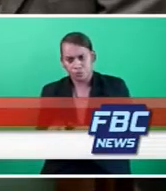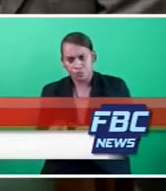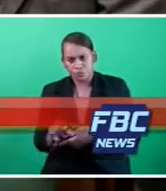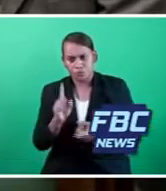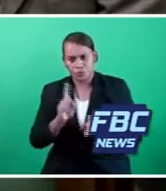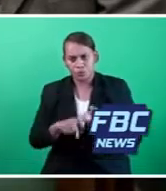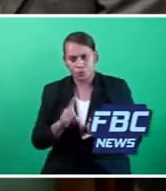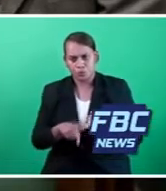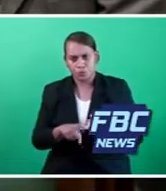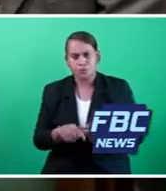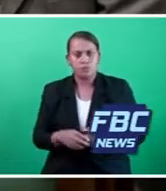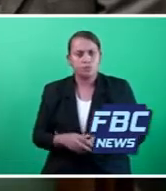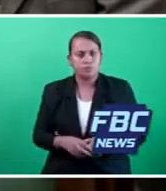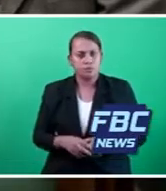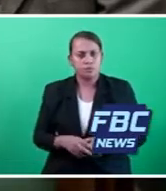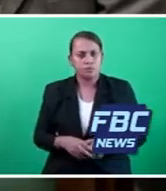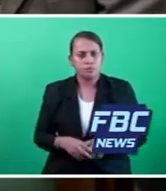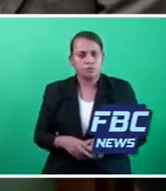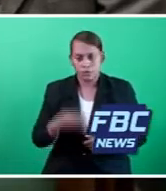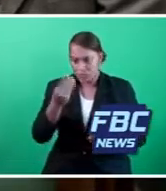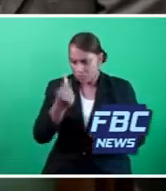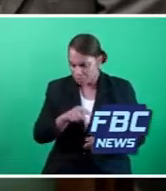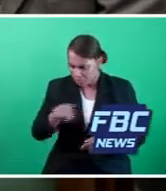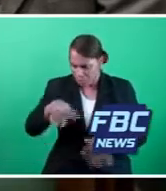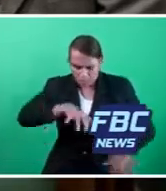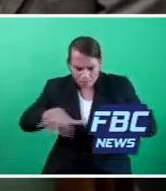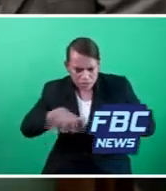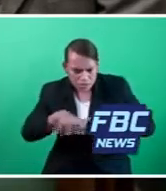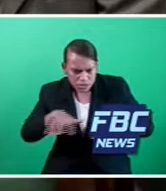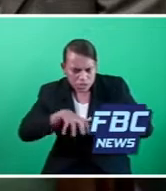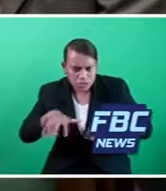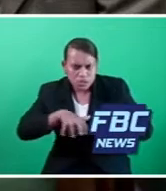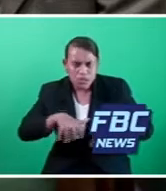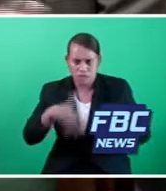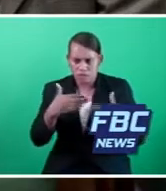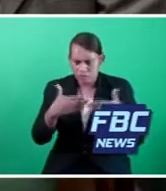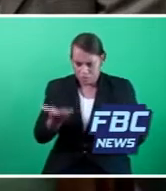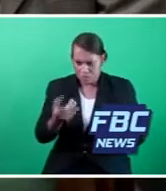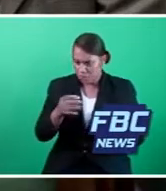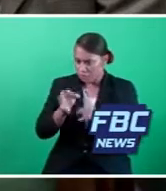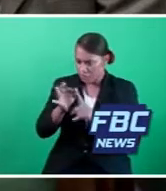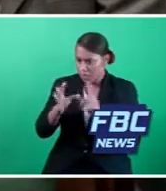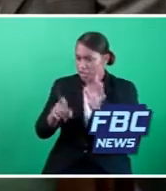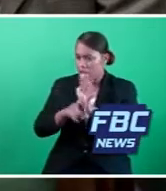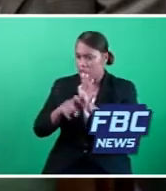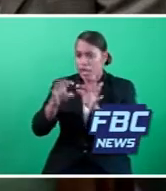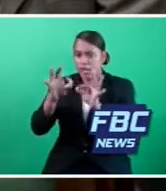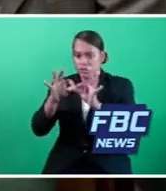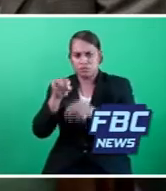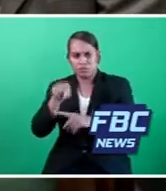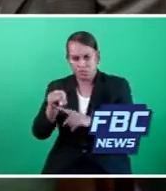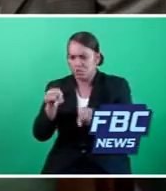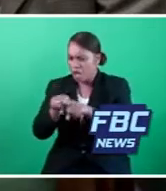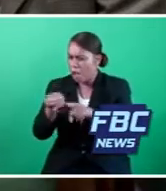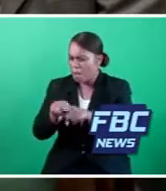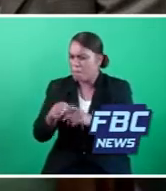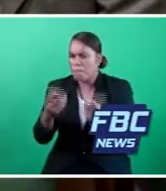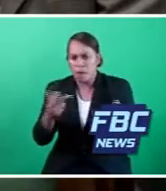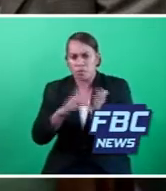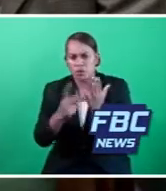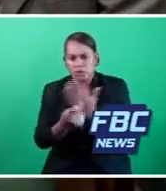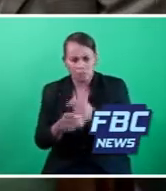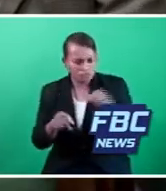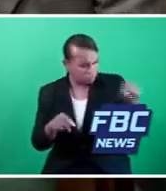certain activities which is being undertaken by PRB is also undertaken by Housing